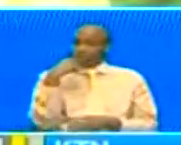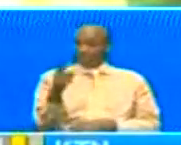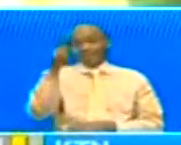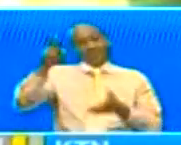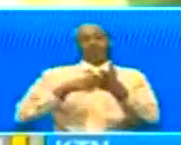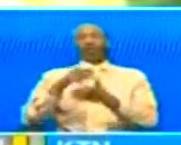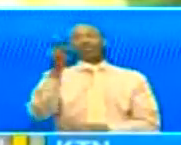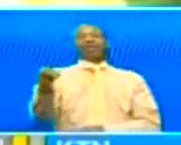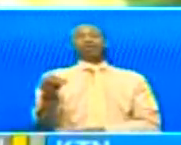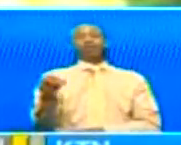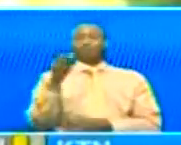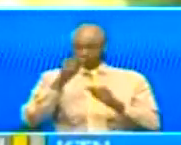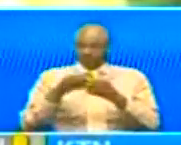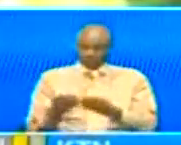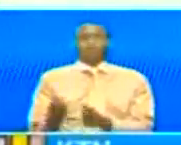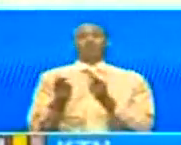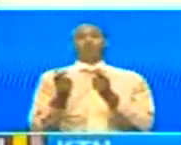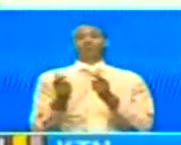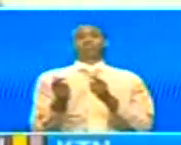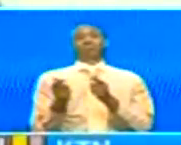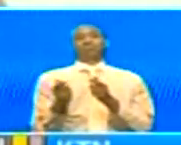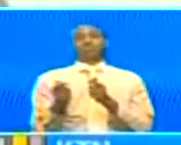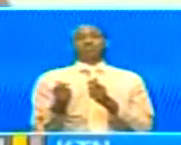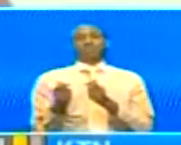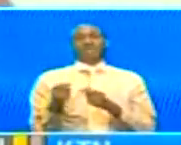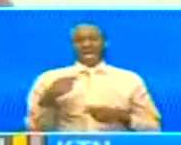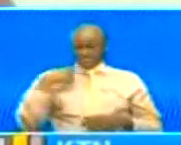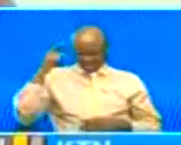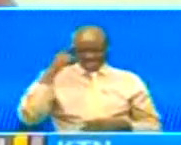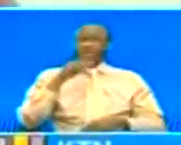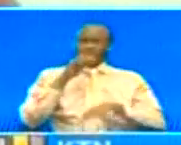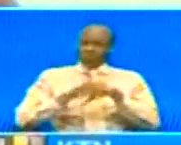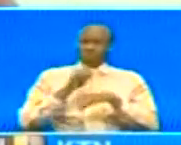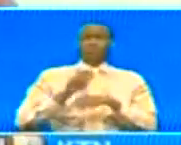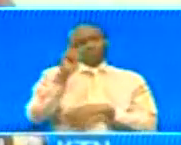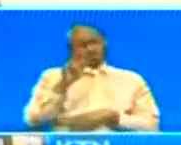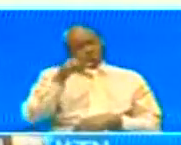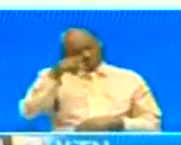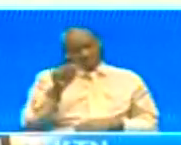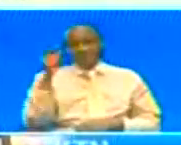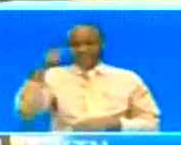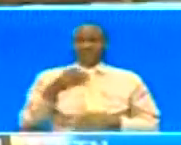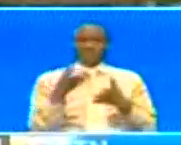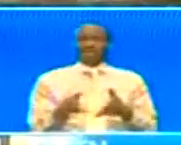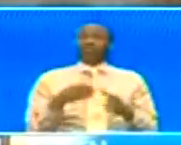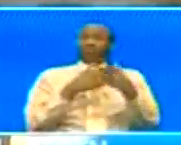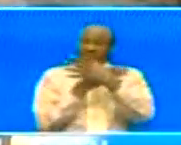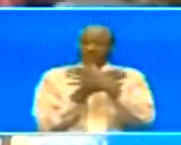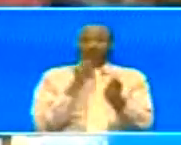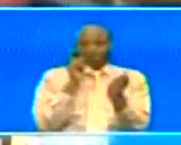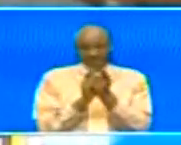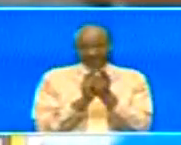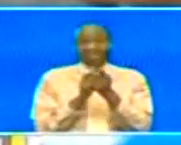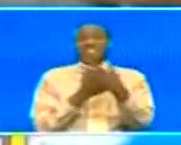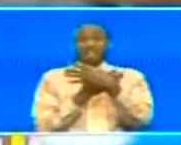shout about it so that it can be corrected. It would be good if the president, Mr. Uhuru Kenyatta, came to Germany and meet the